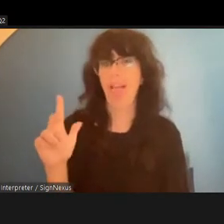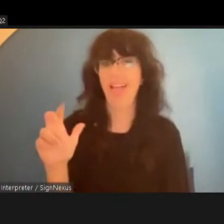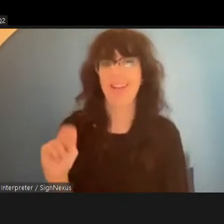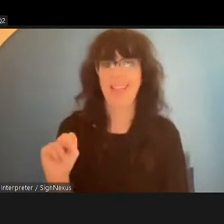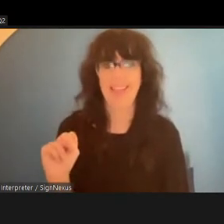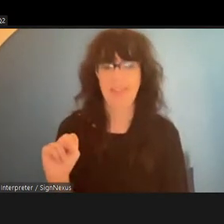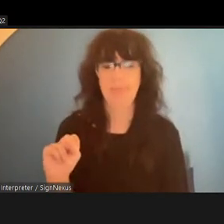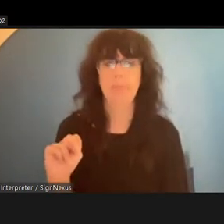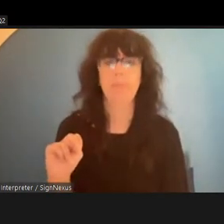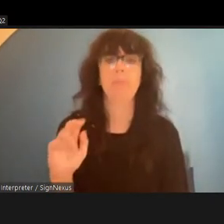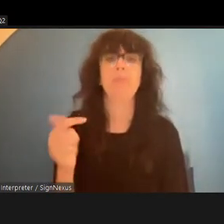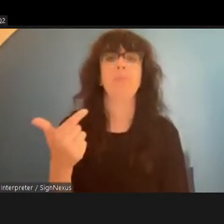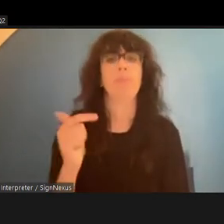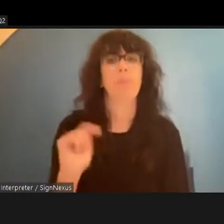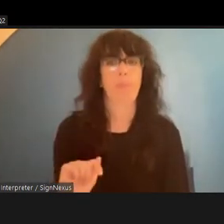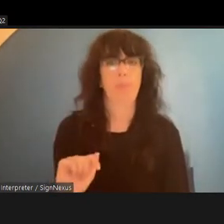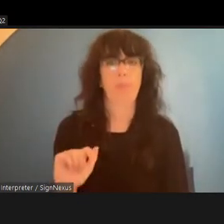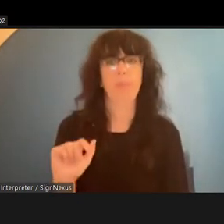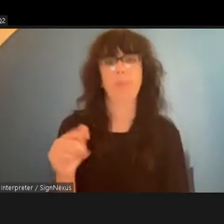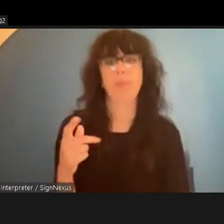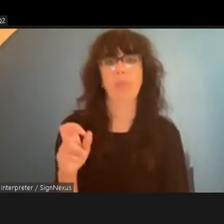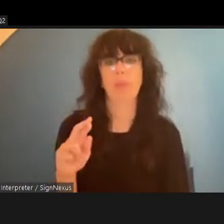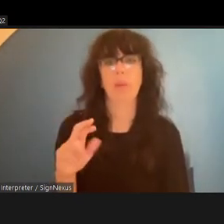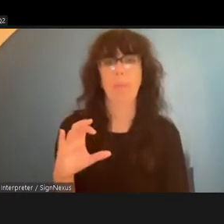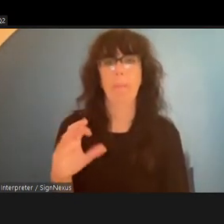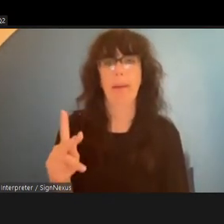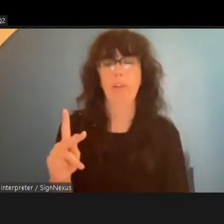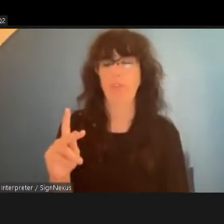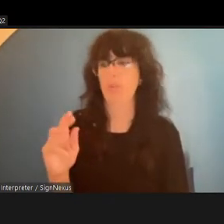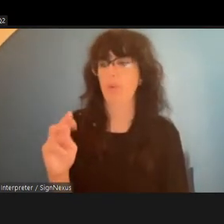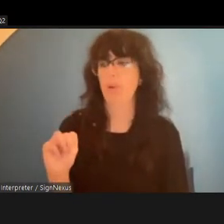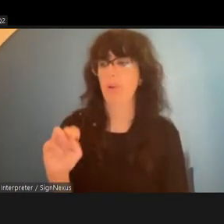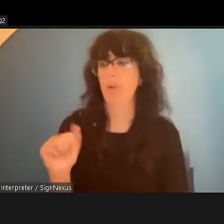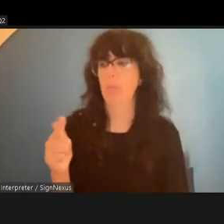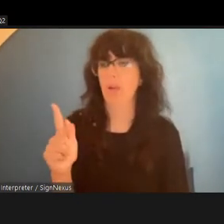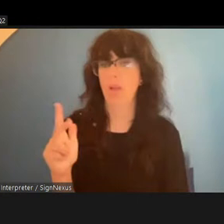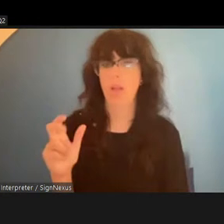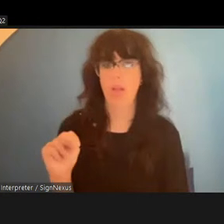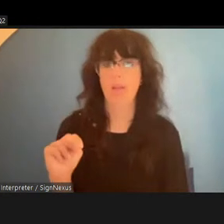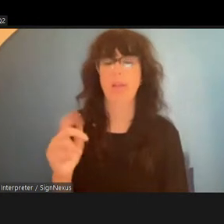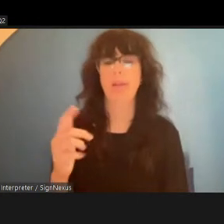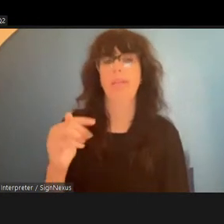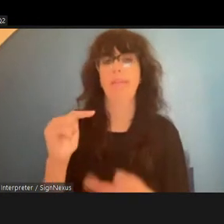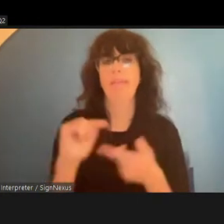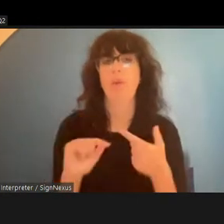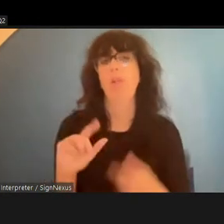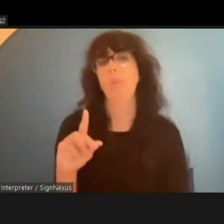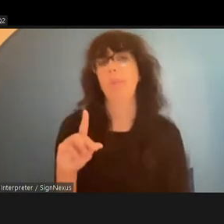our next speaker is patrick mclaughlin fought by dina ruiz